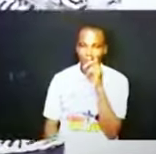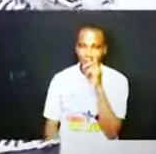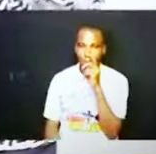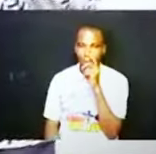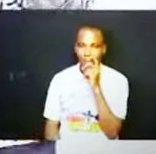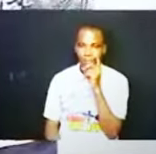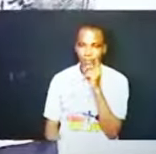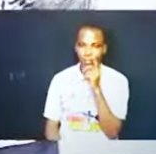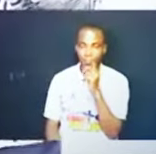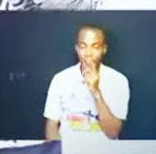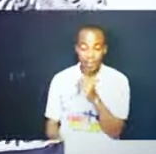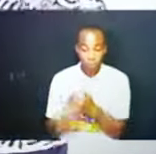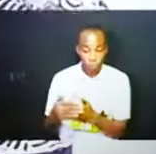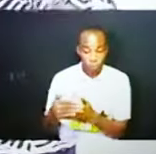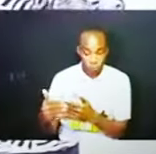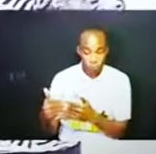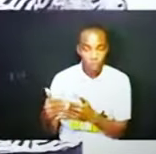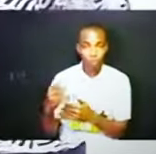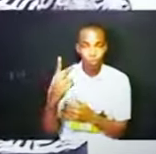I give you 2 years.